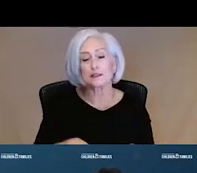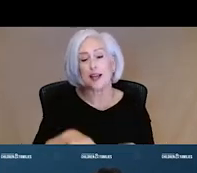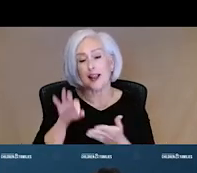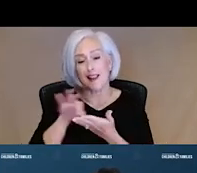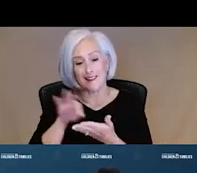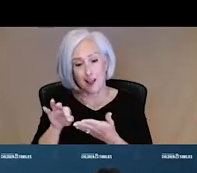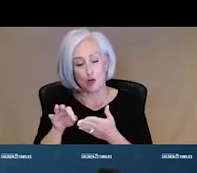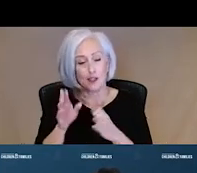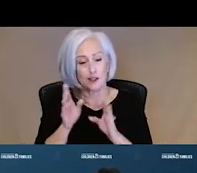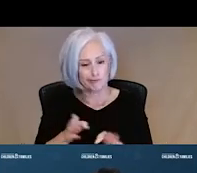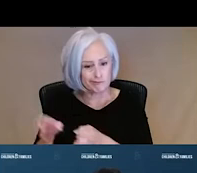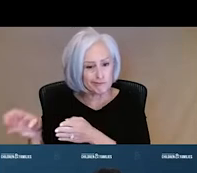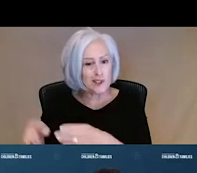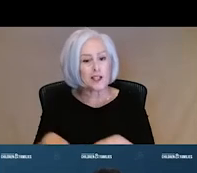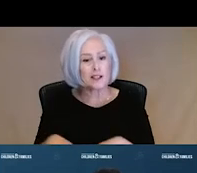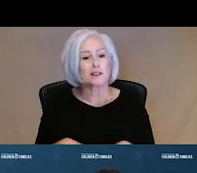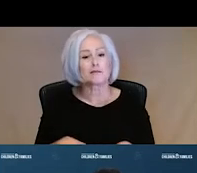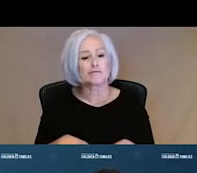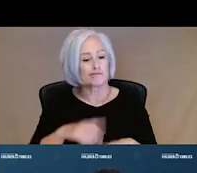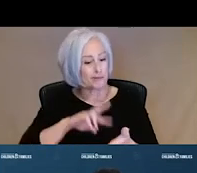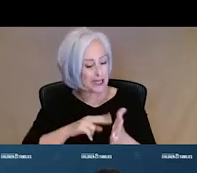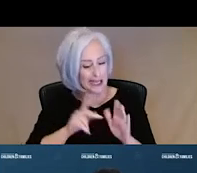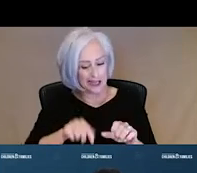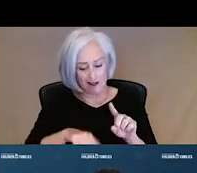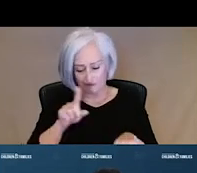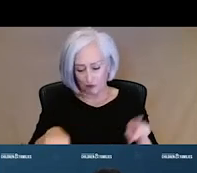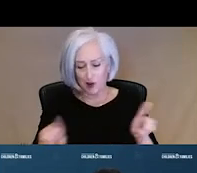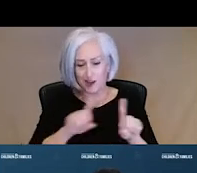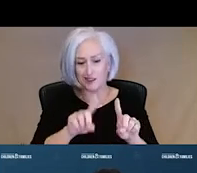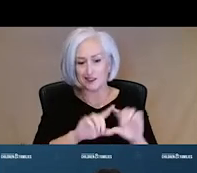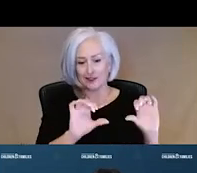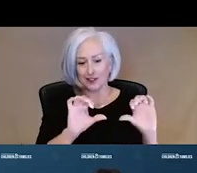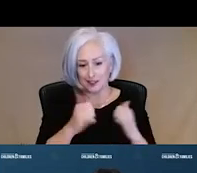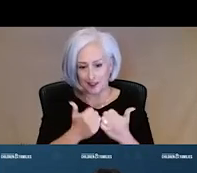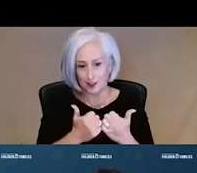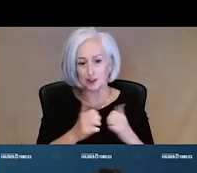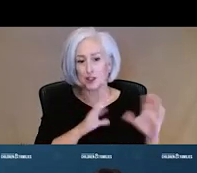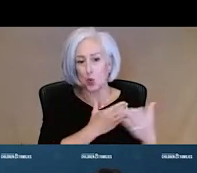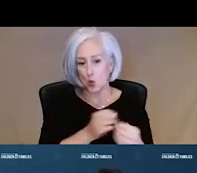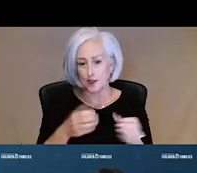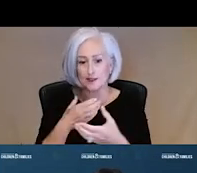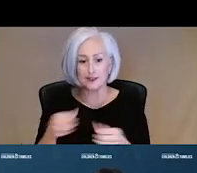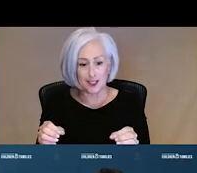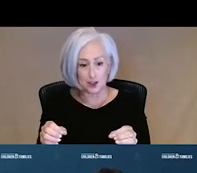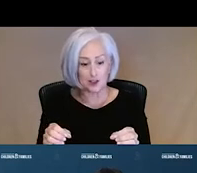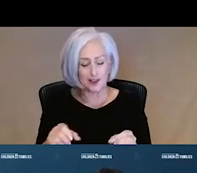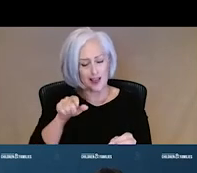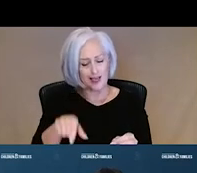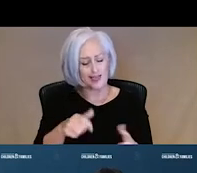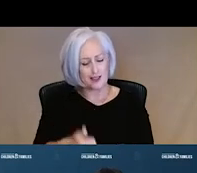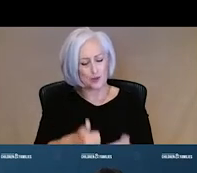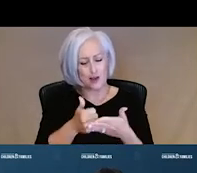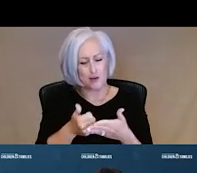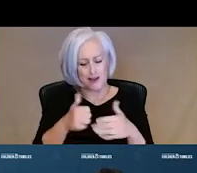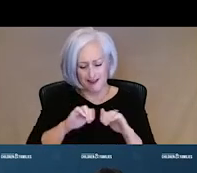costs could vary by organization. This activity is designed to assist you in thinking about how to break out indirect and direct costs, but this